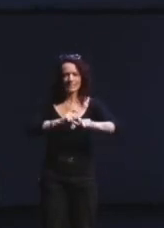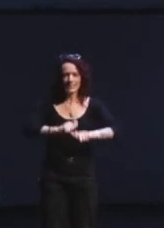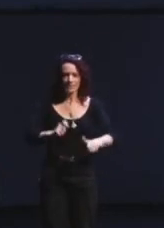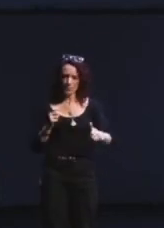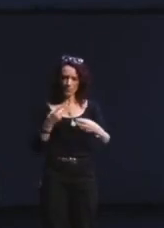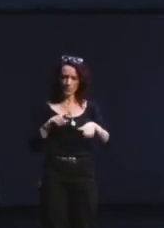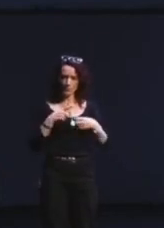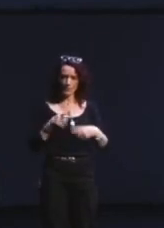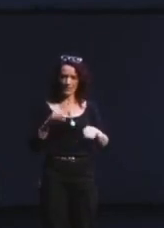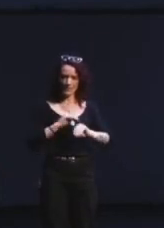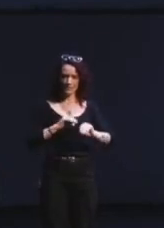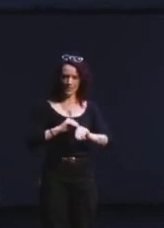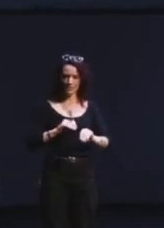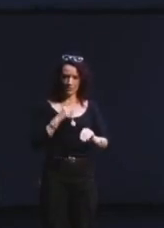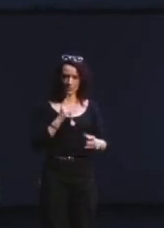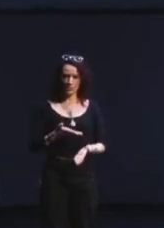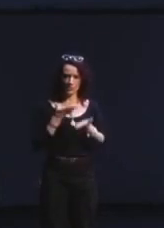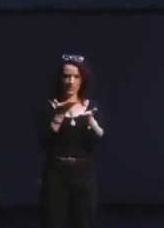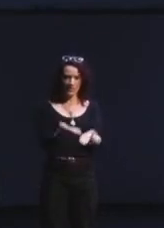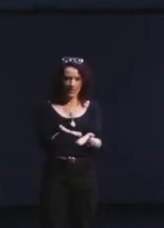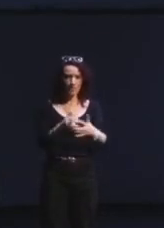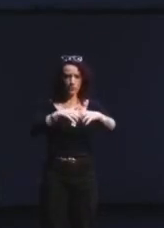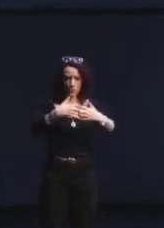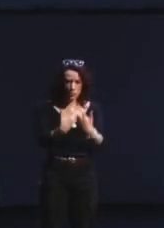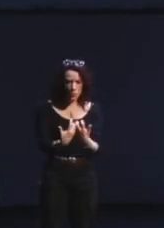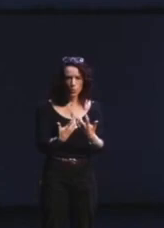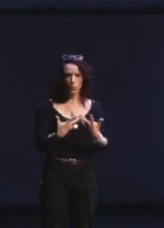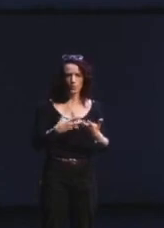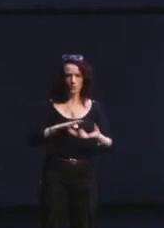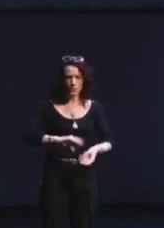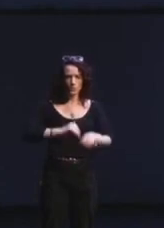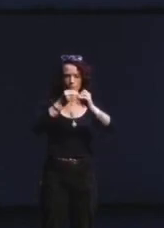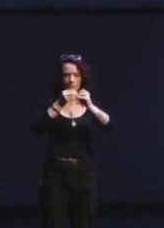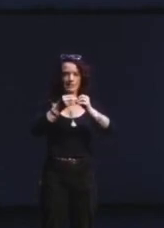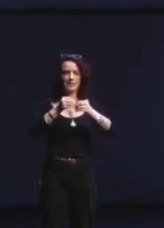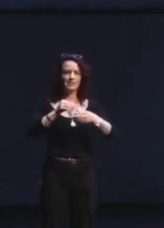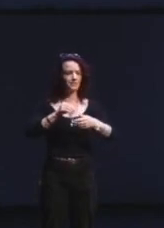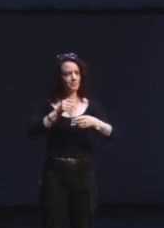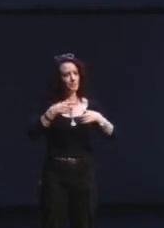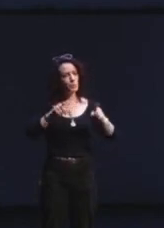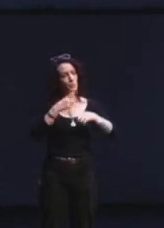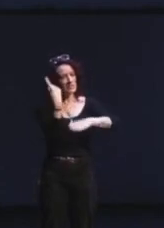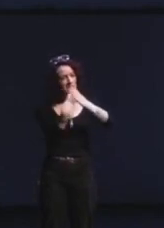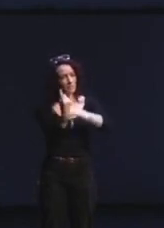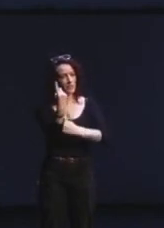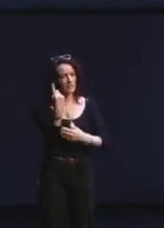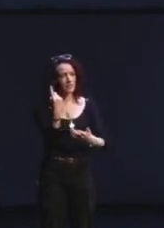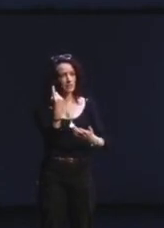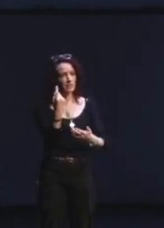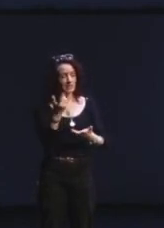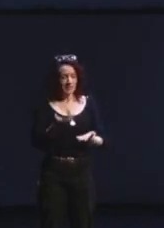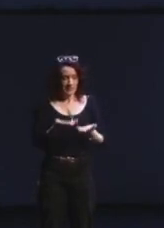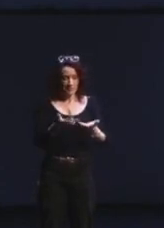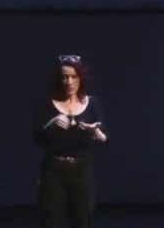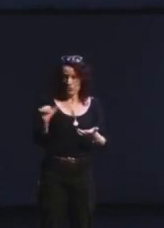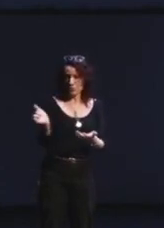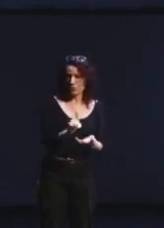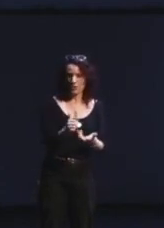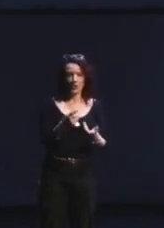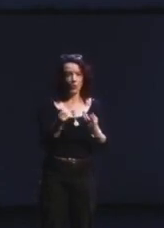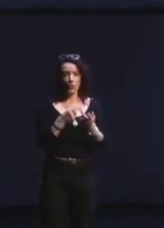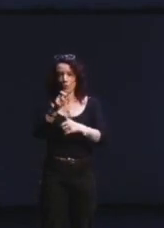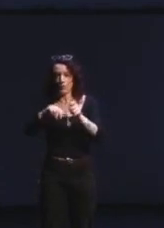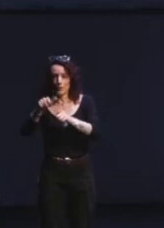education, to give participants the tools to make music independently, to give participants the tools to make music with other